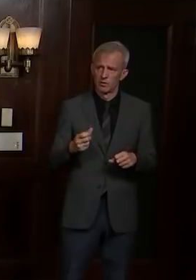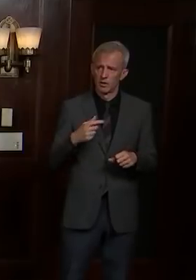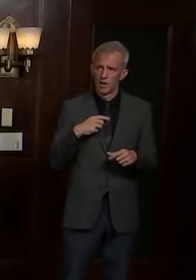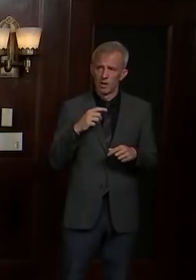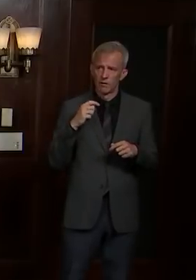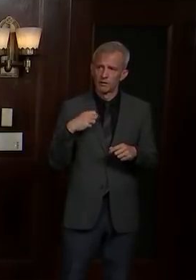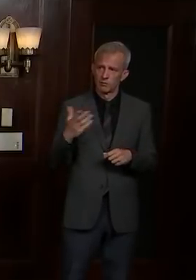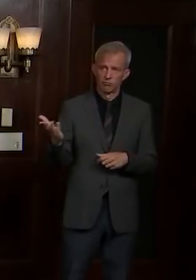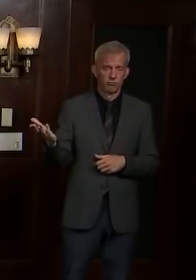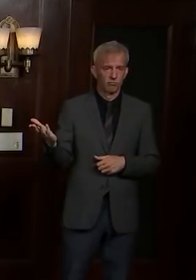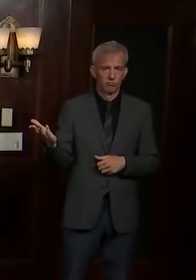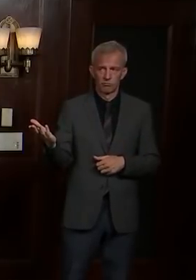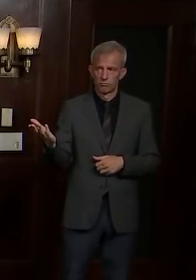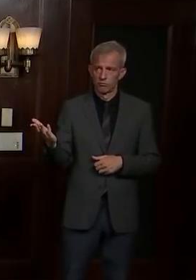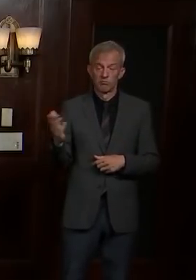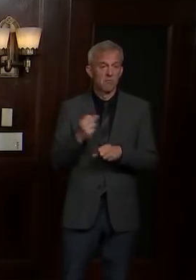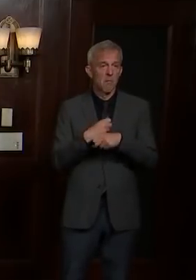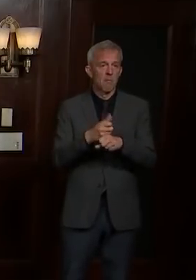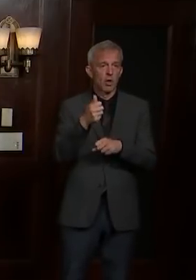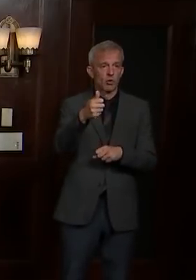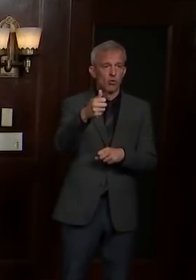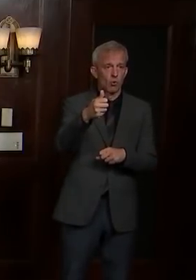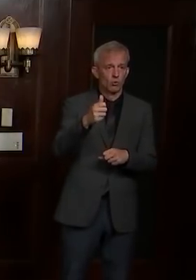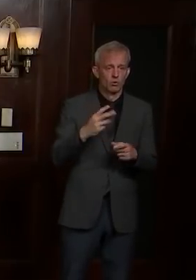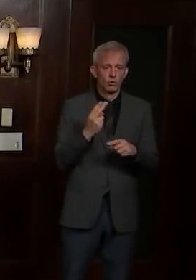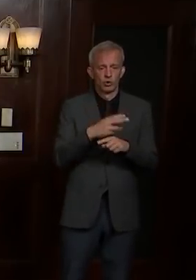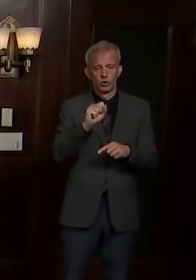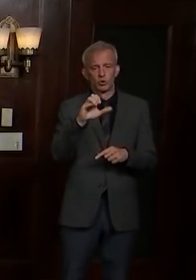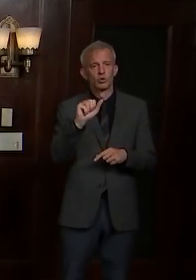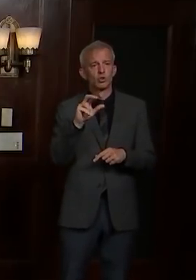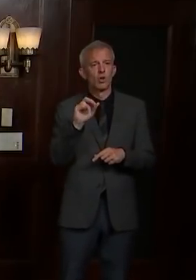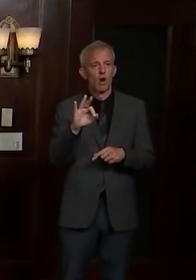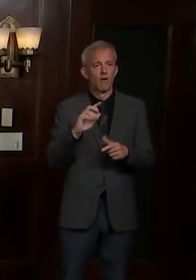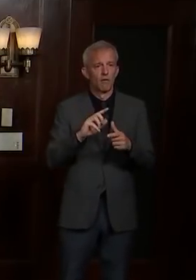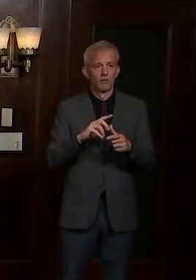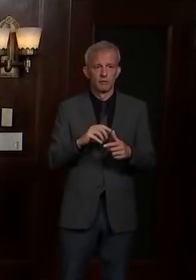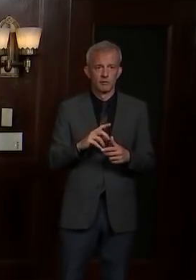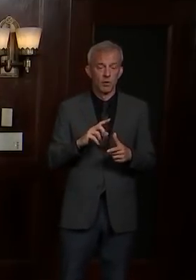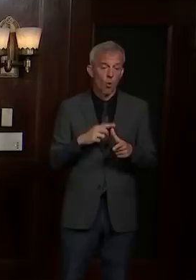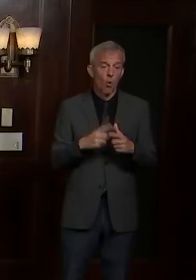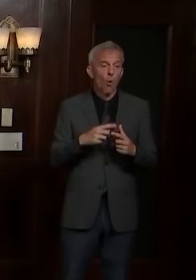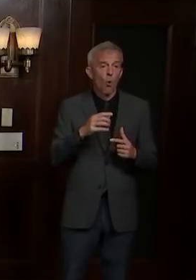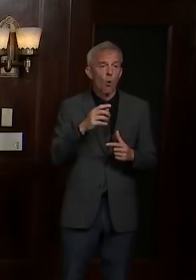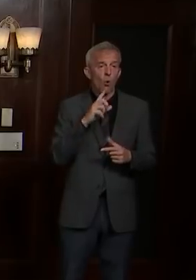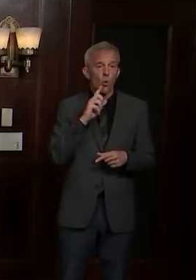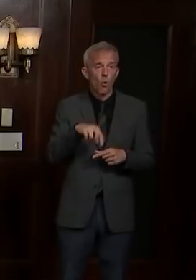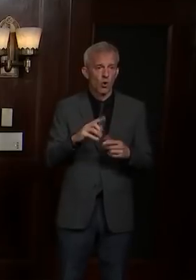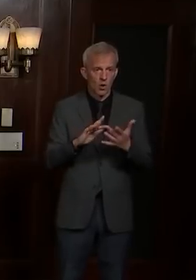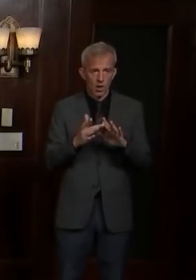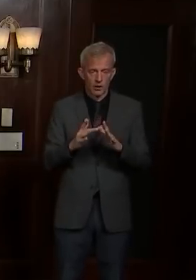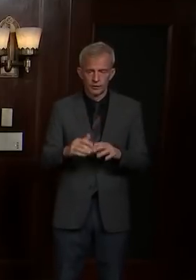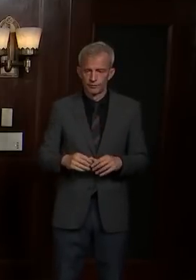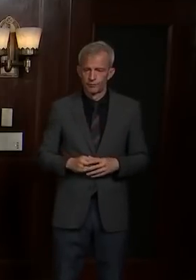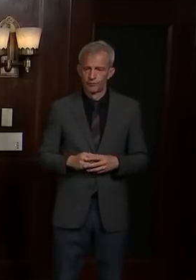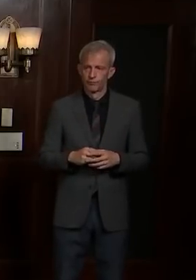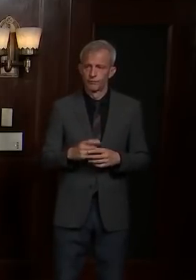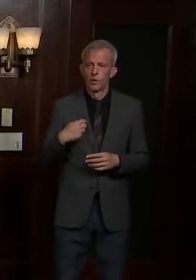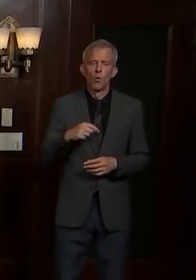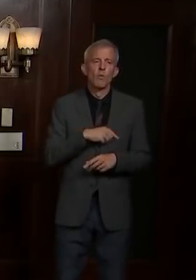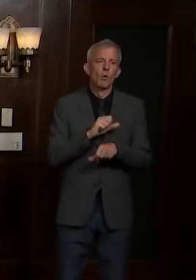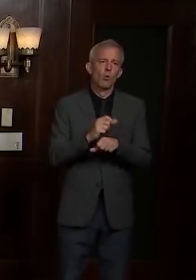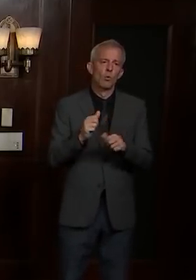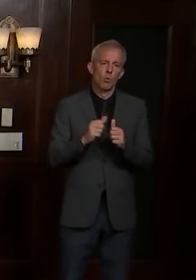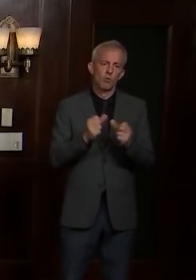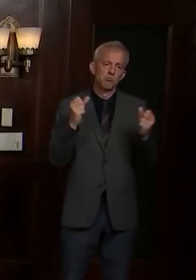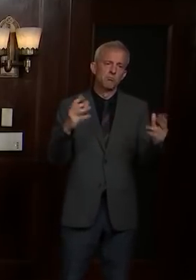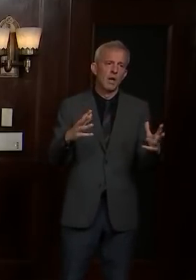couple rubber bands and make your own, or order them online. We've been working with tremendous companies